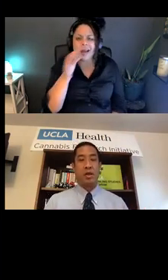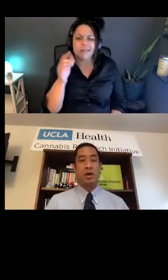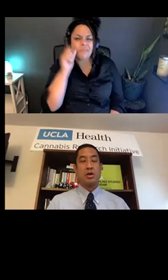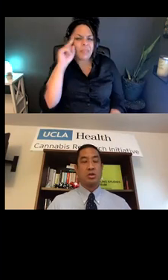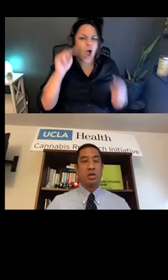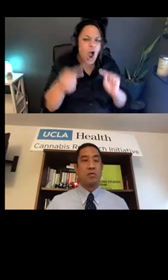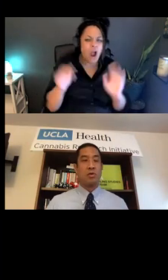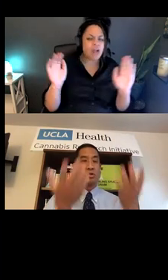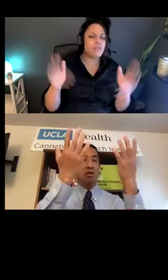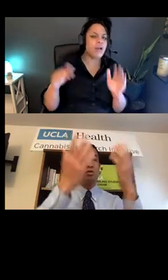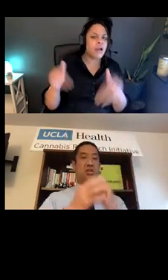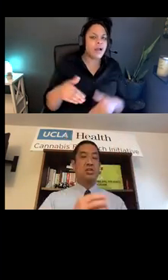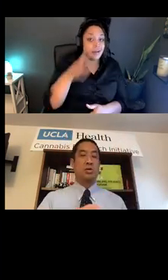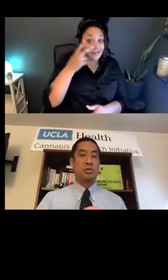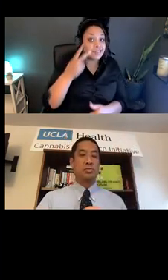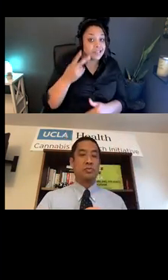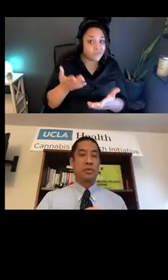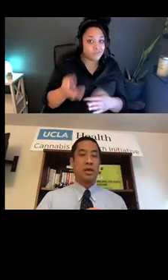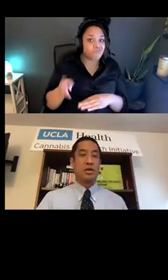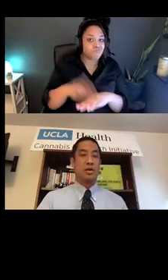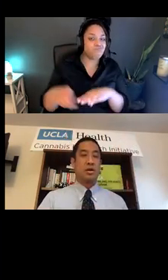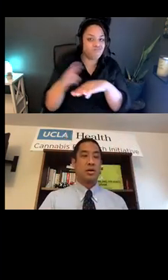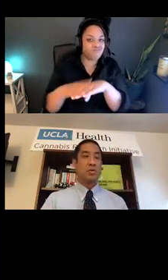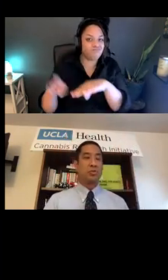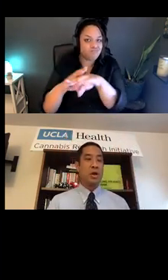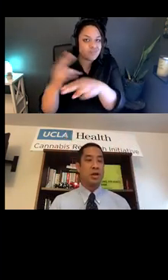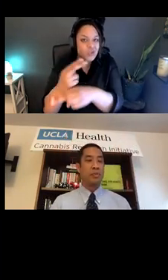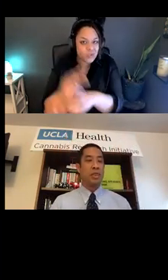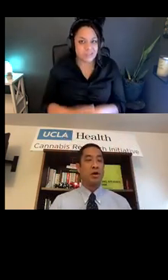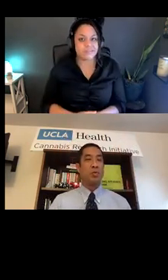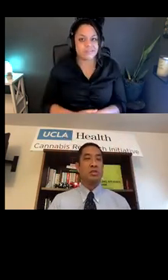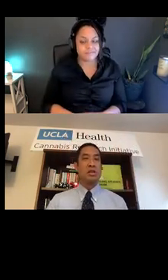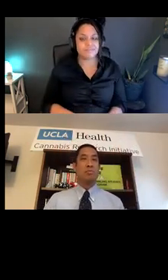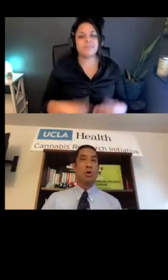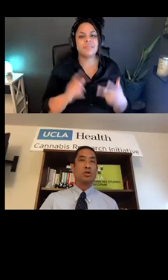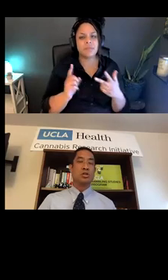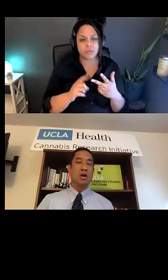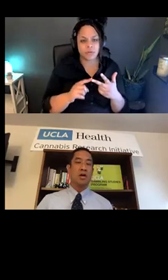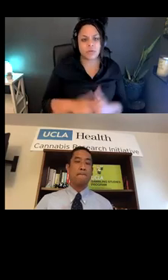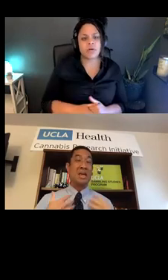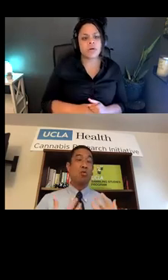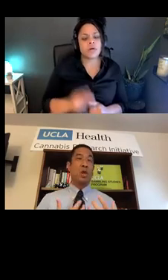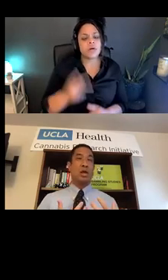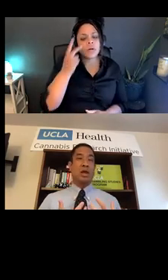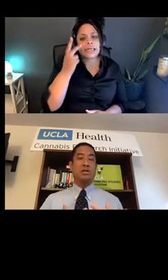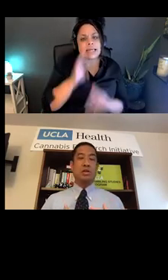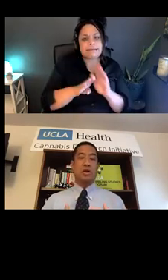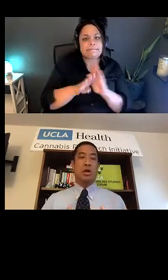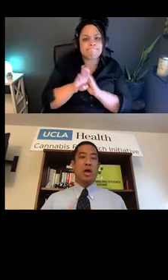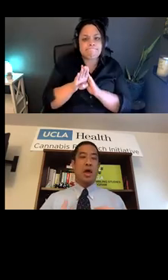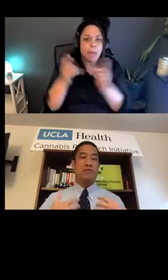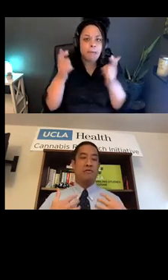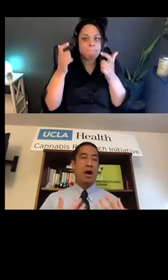happen? You're gonna see, of course, increased use. Number three, we see the emergence of big weed as